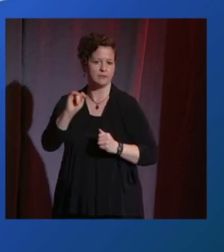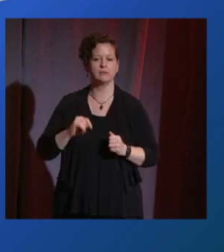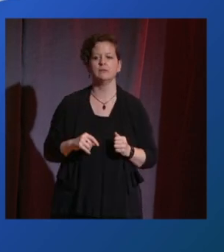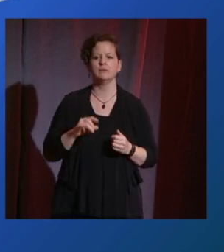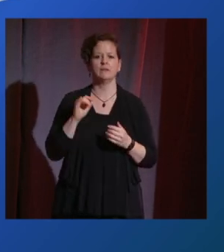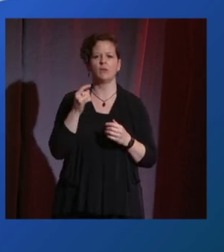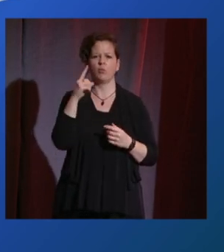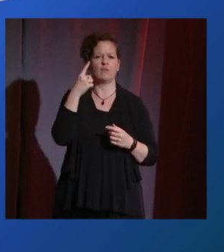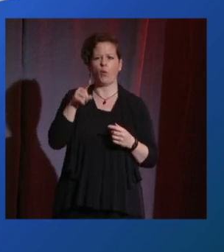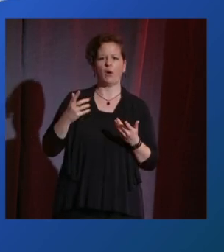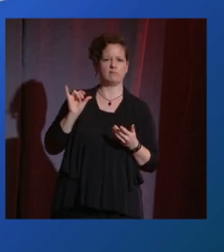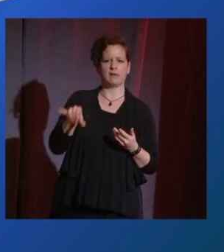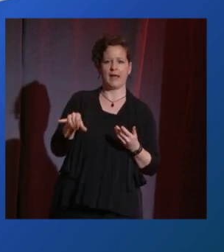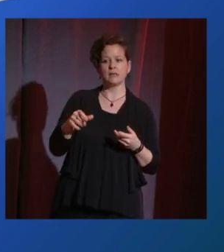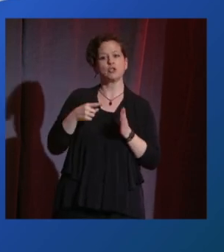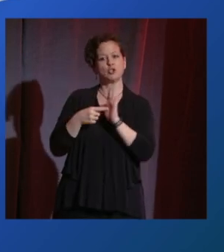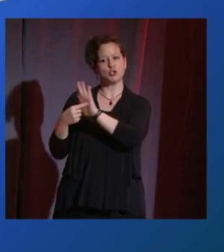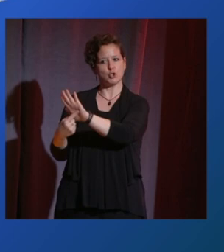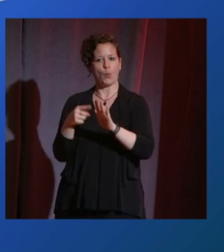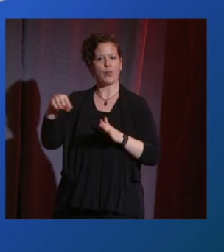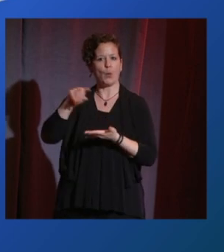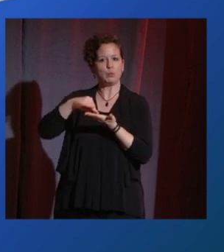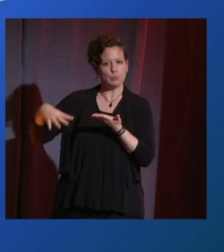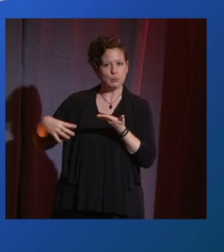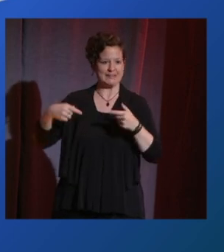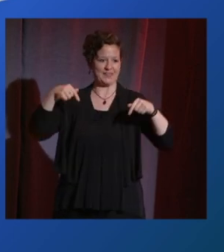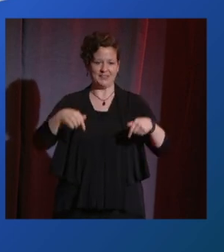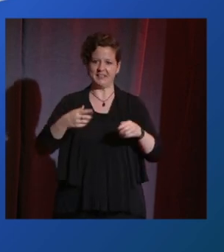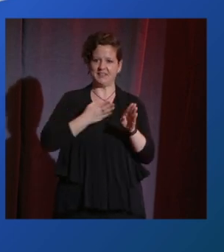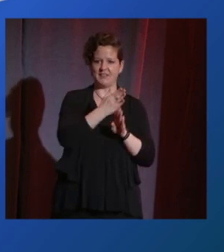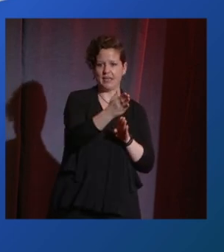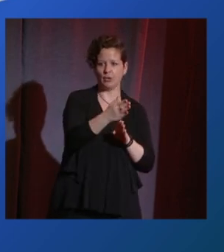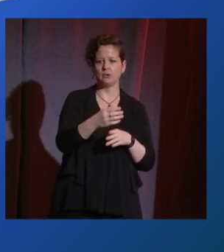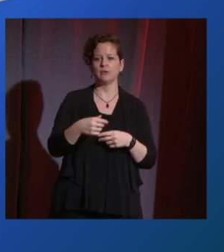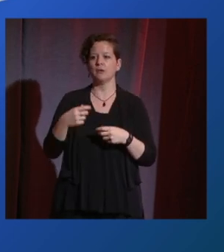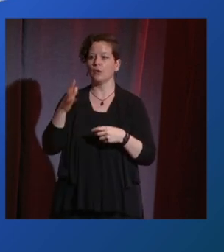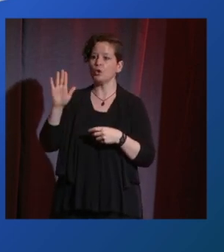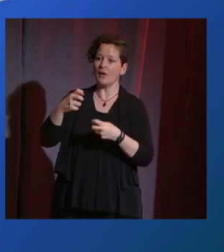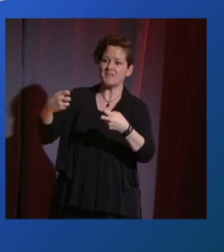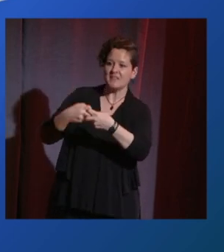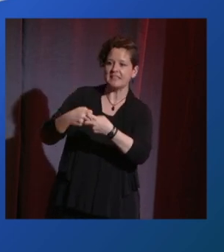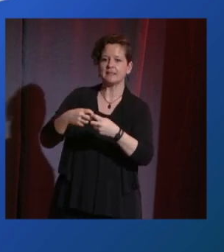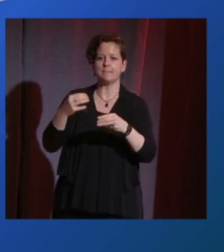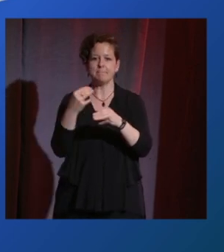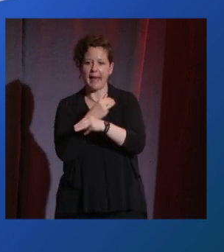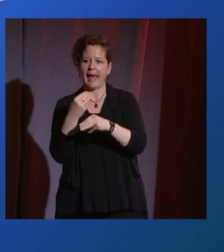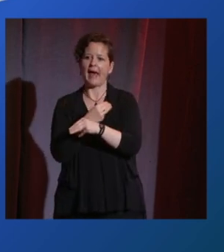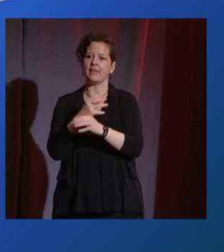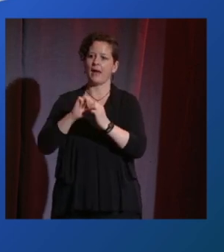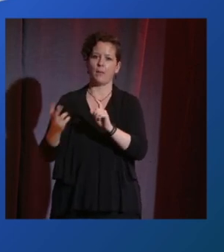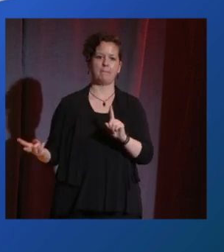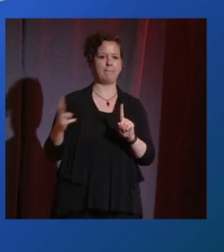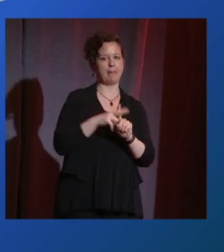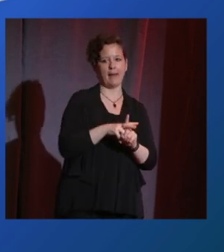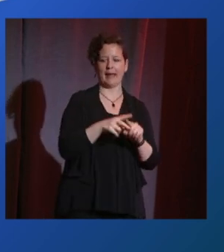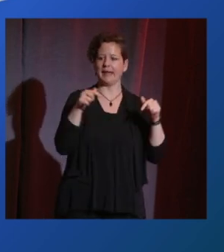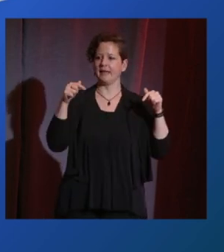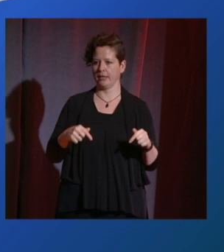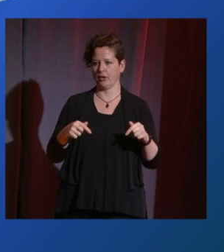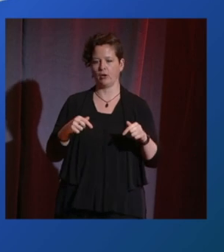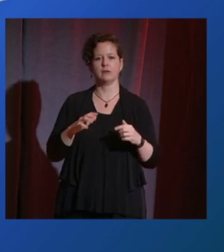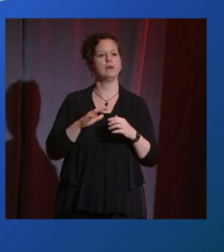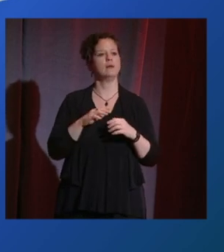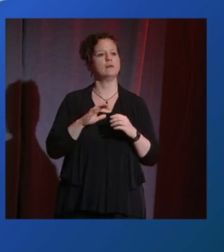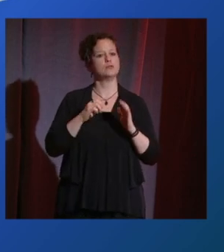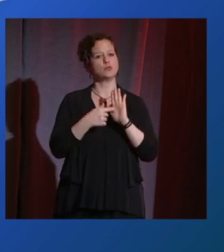a field um that is we specifically take physics and Mathematics and computer science so it's showing them a field and how their